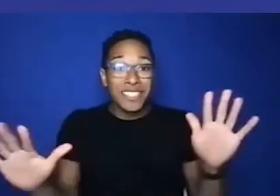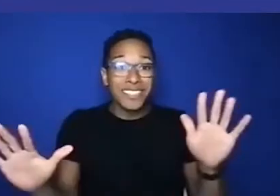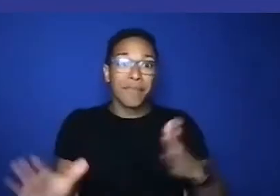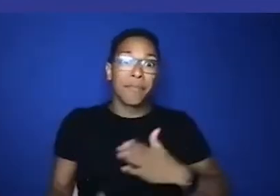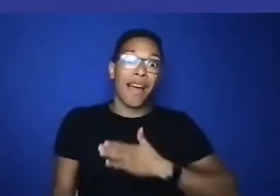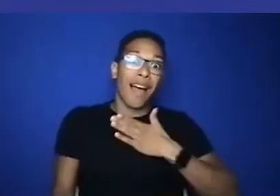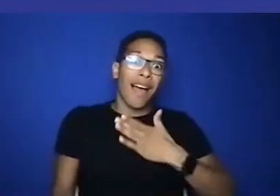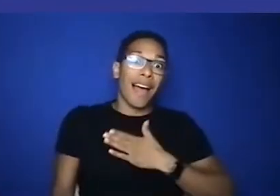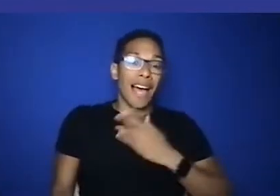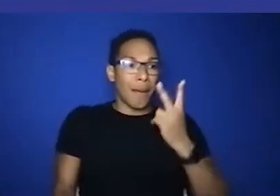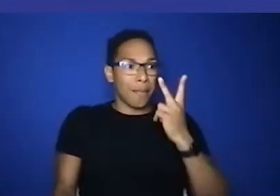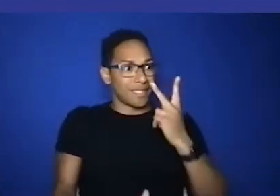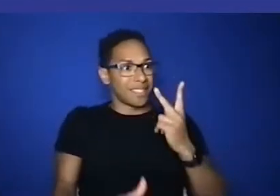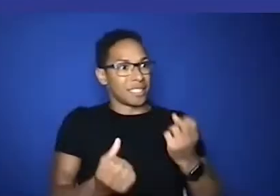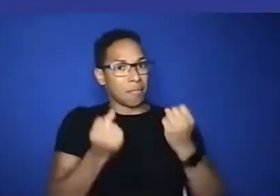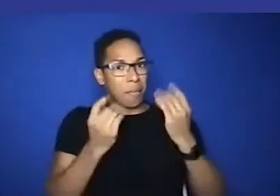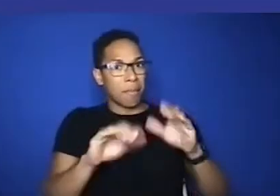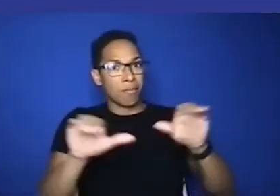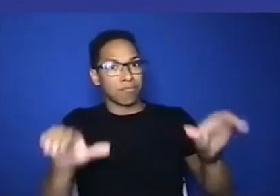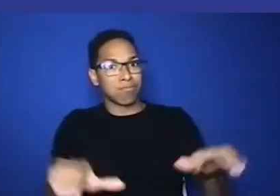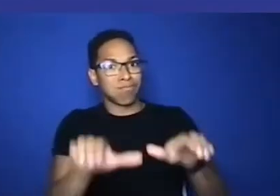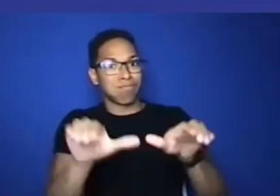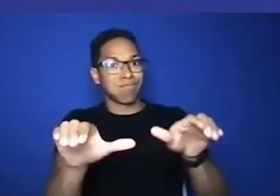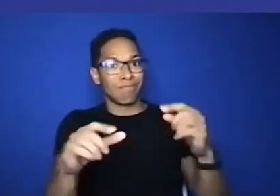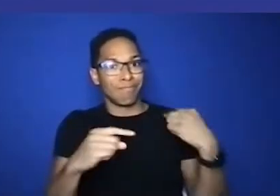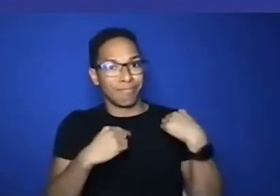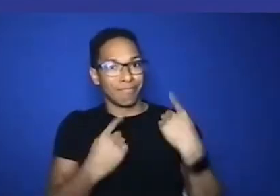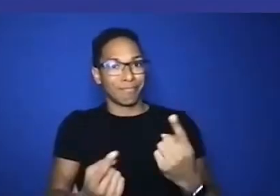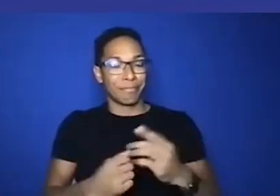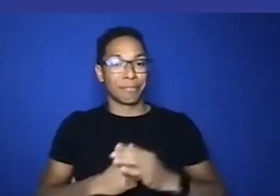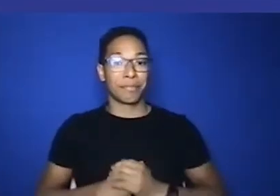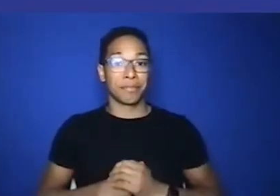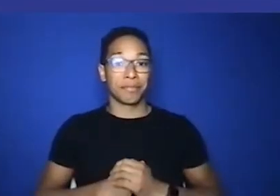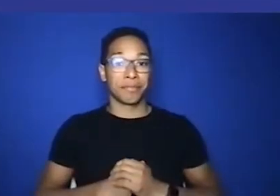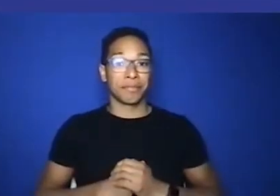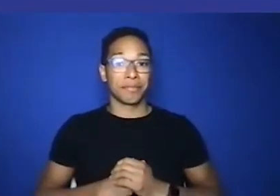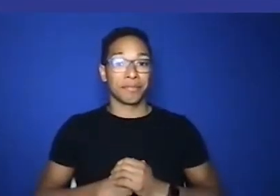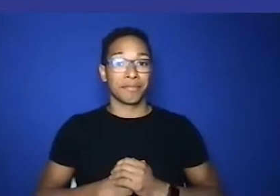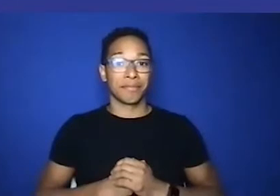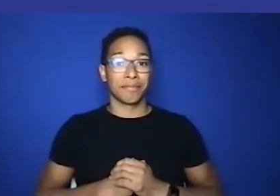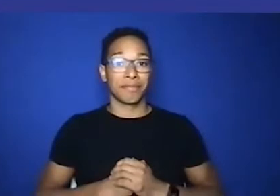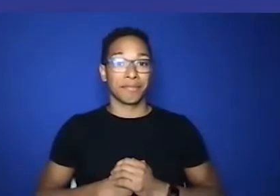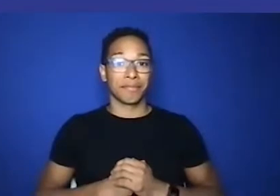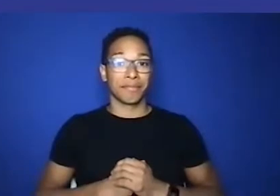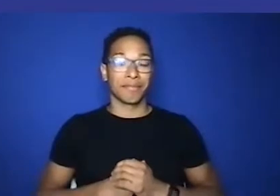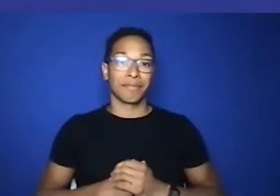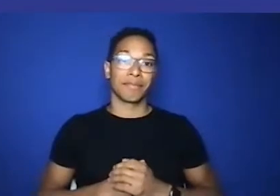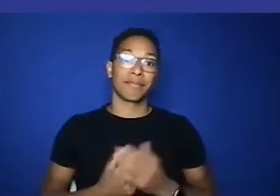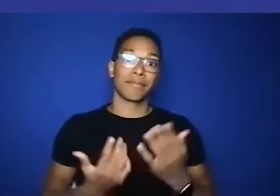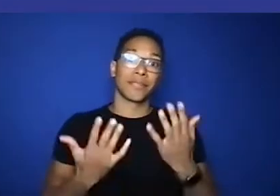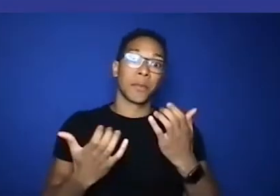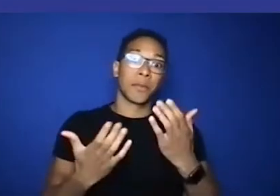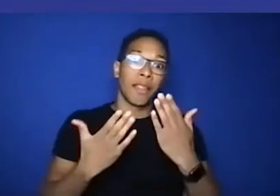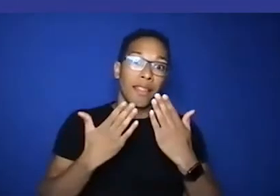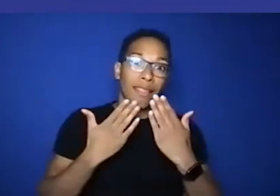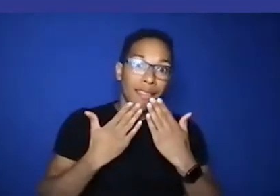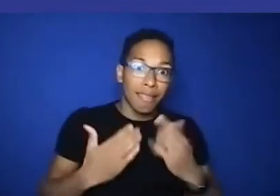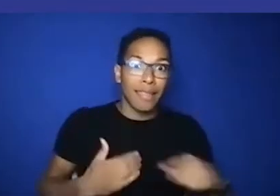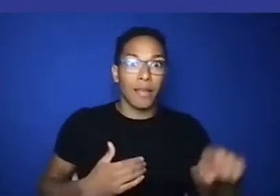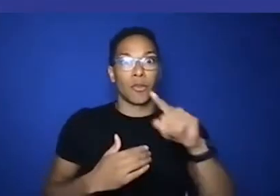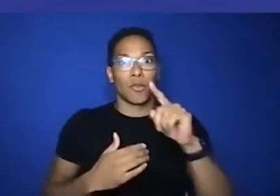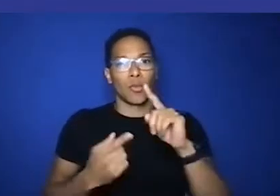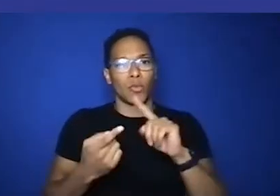days. I'd like to thank us for braving the completely digital